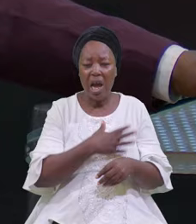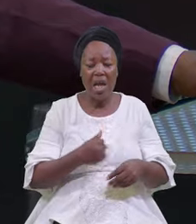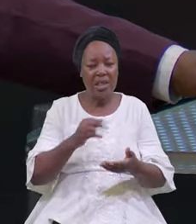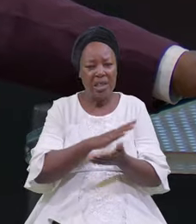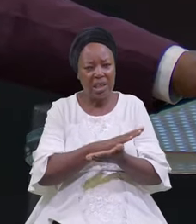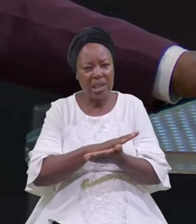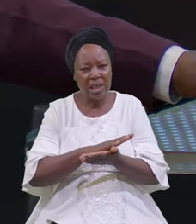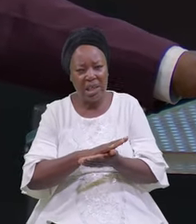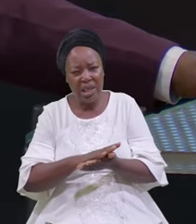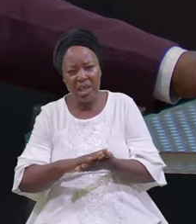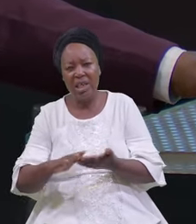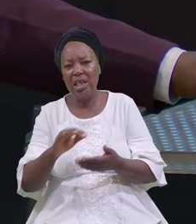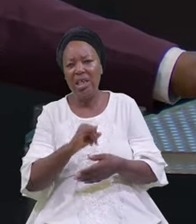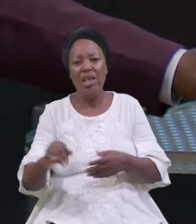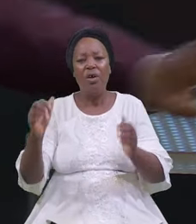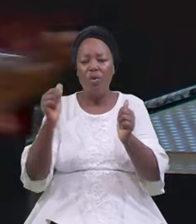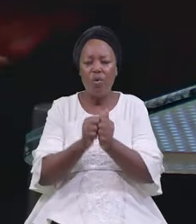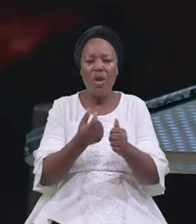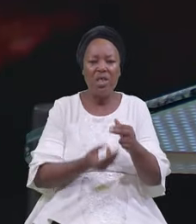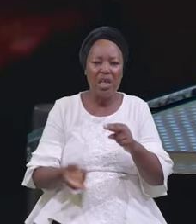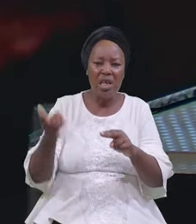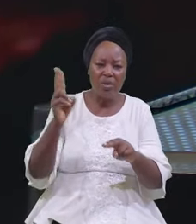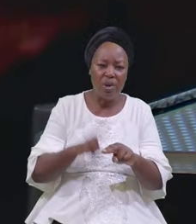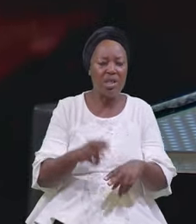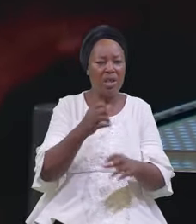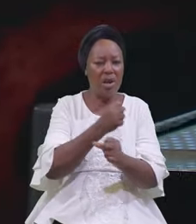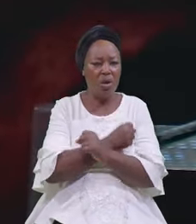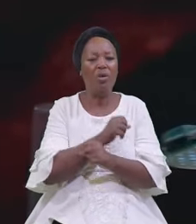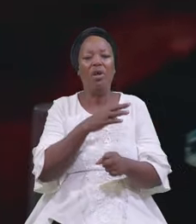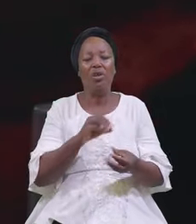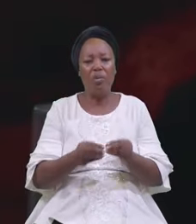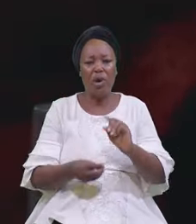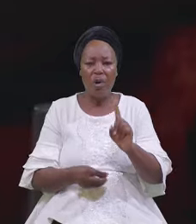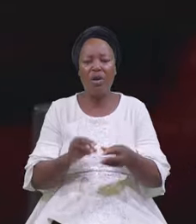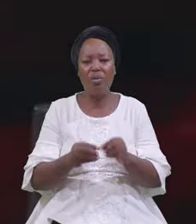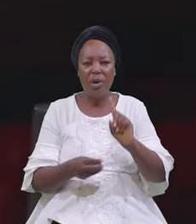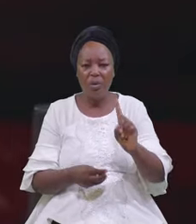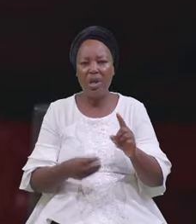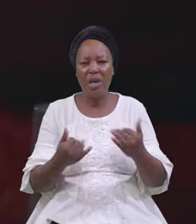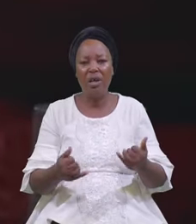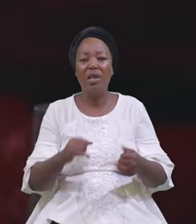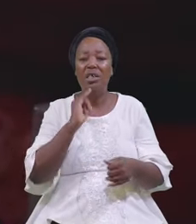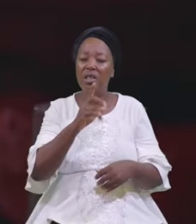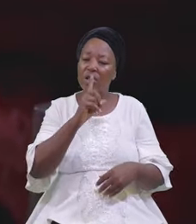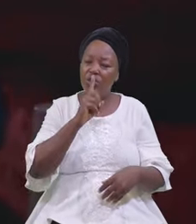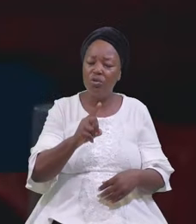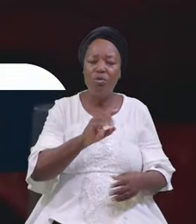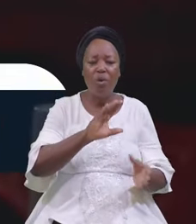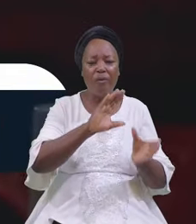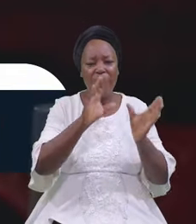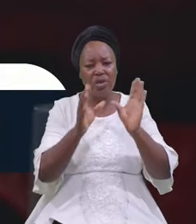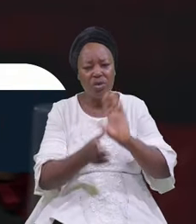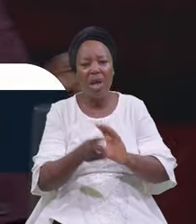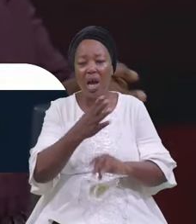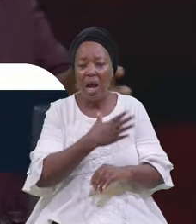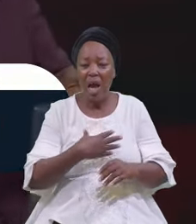cleaning with increasing love. We're coming to number one. Number one is genuine conversion